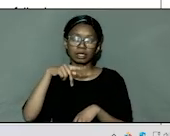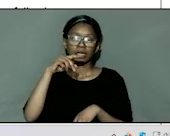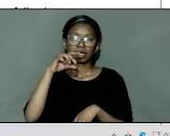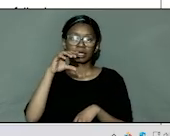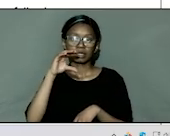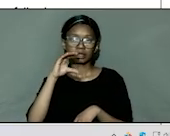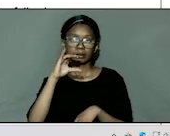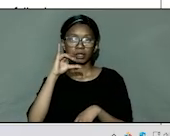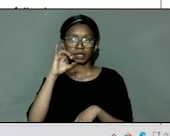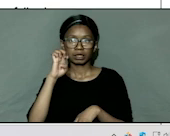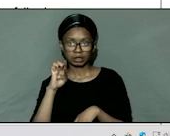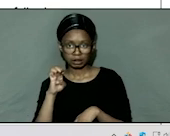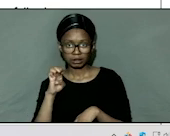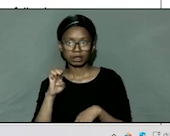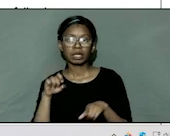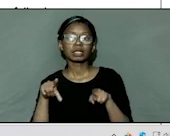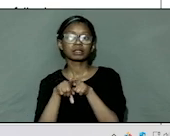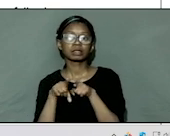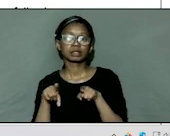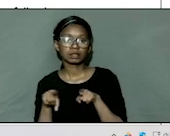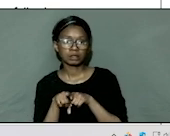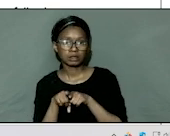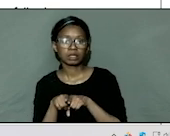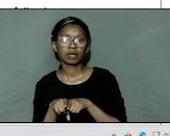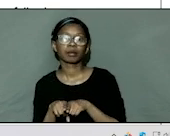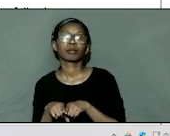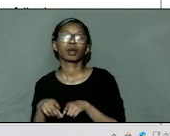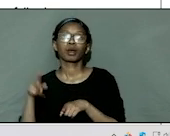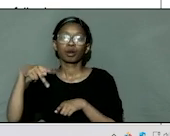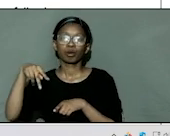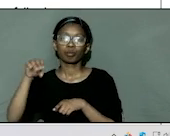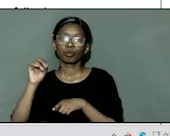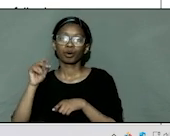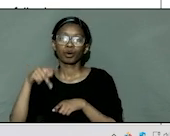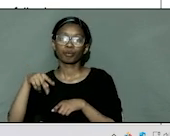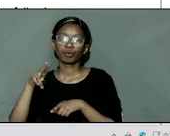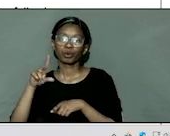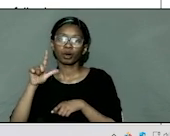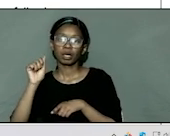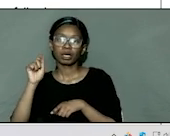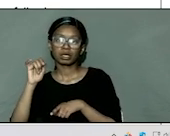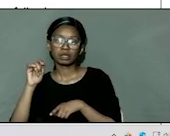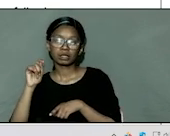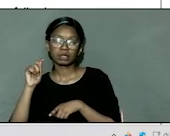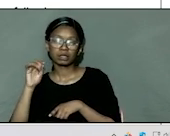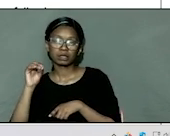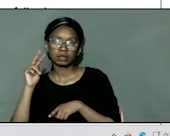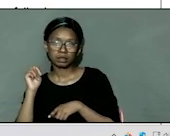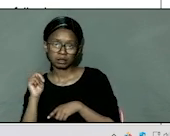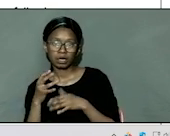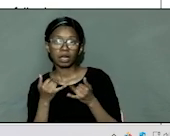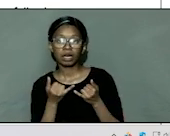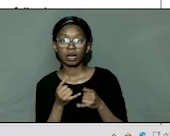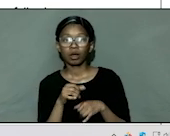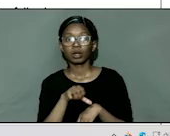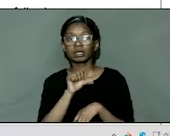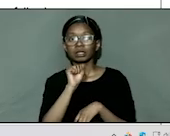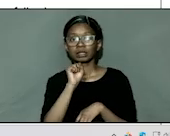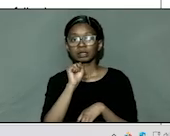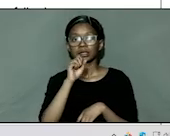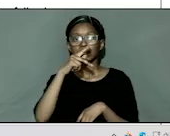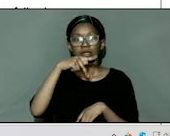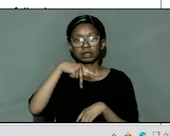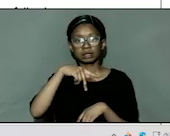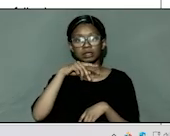Is it clear? So at this moment, we must know that a species is a group of what? Of